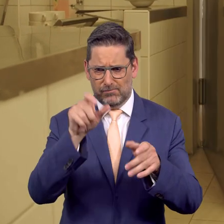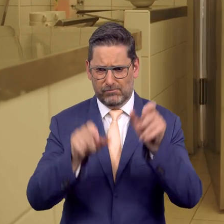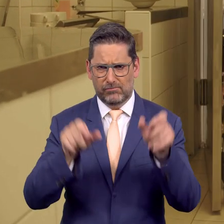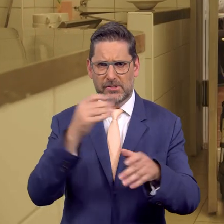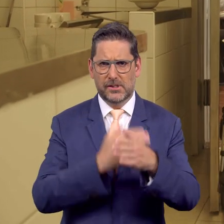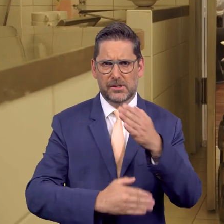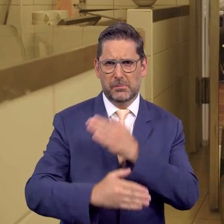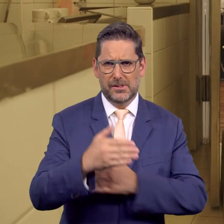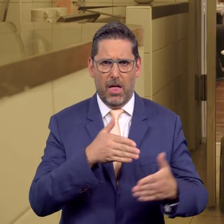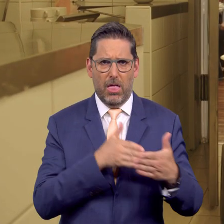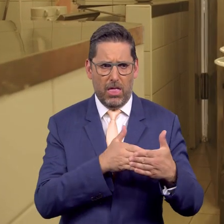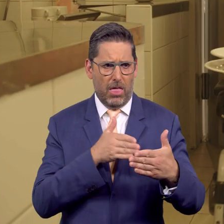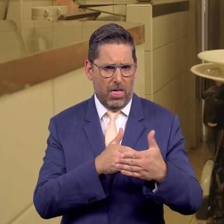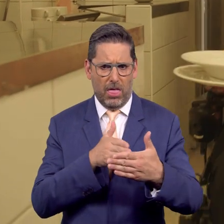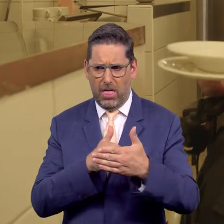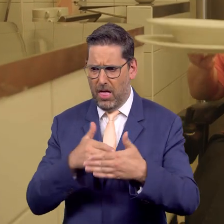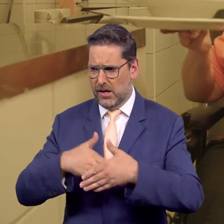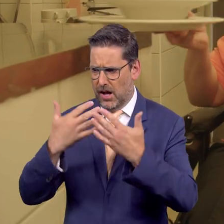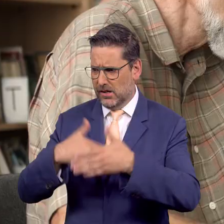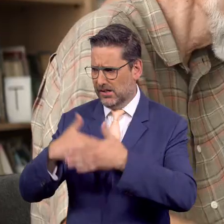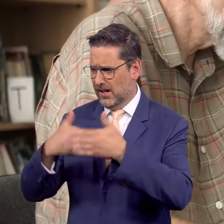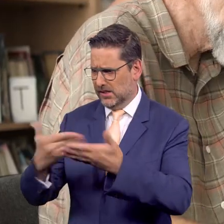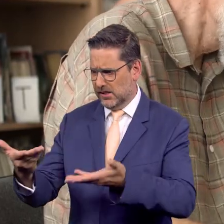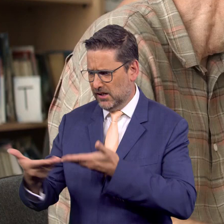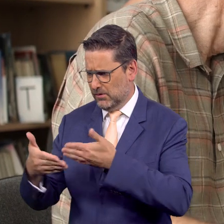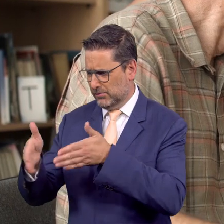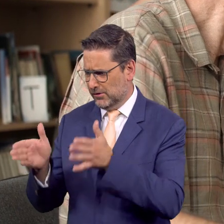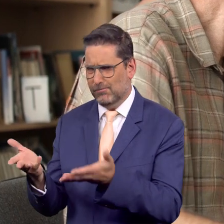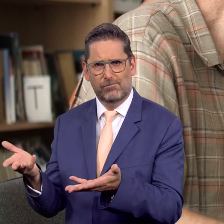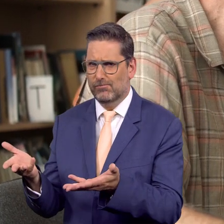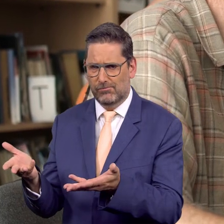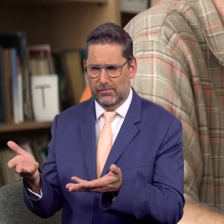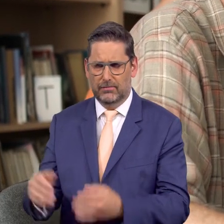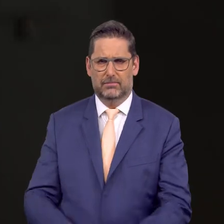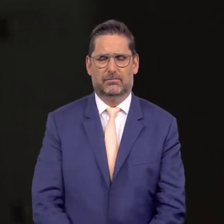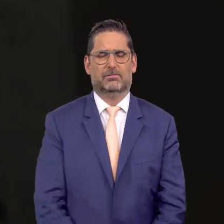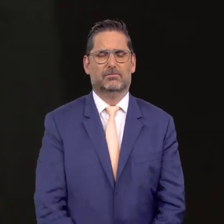EU are affected by barriers to these everyday products and services.